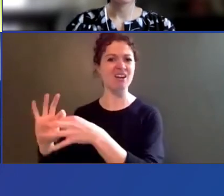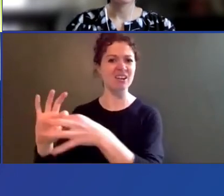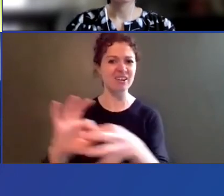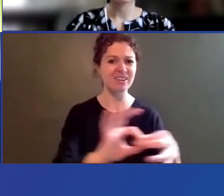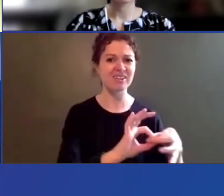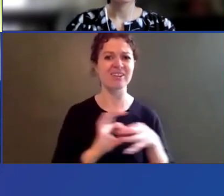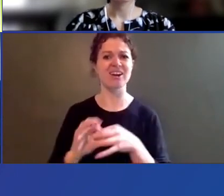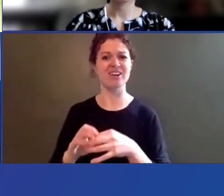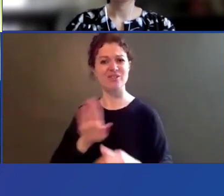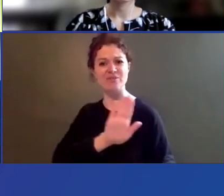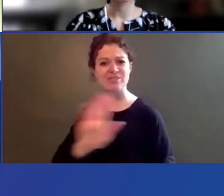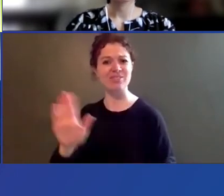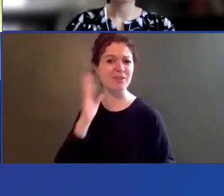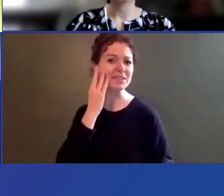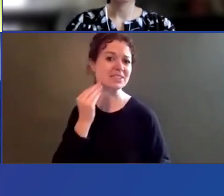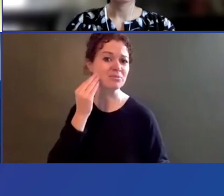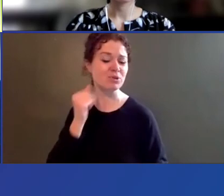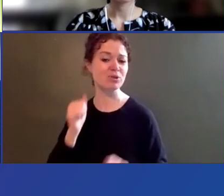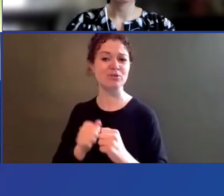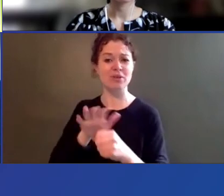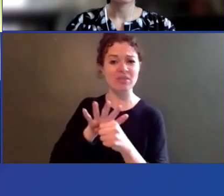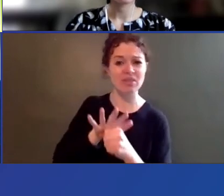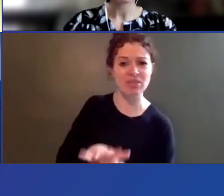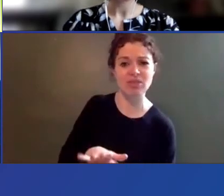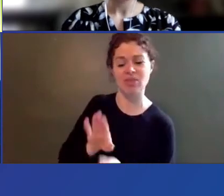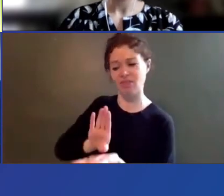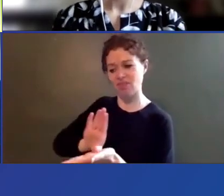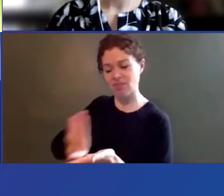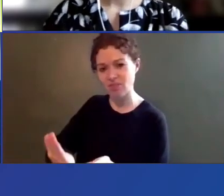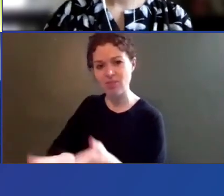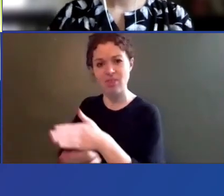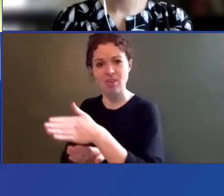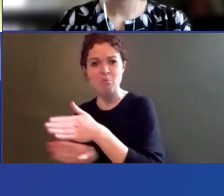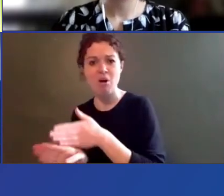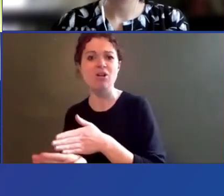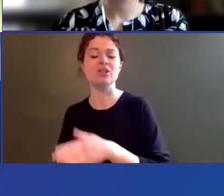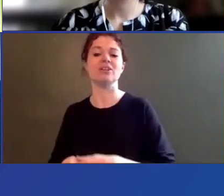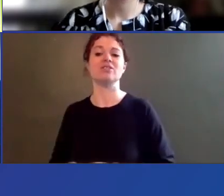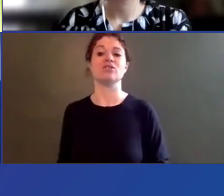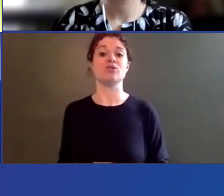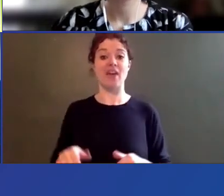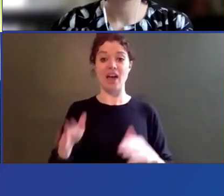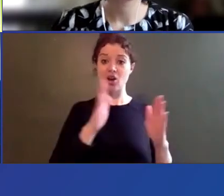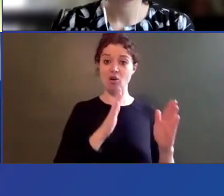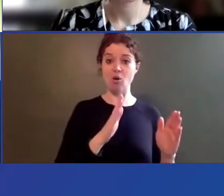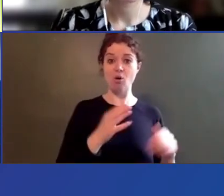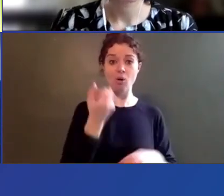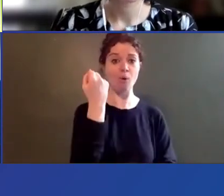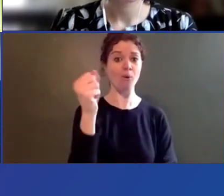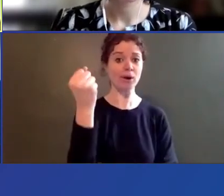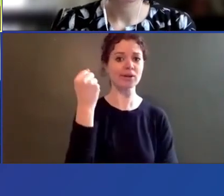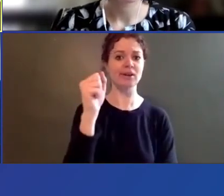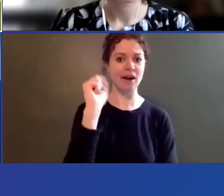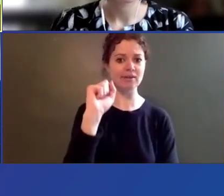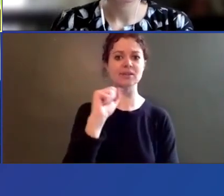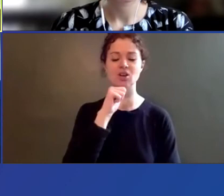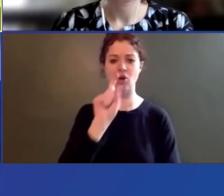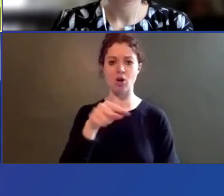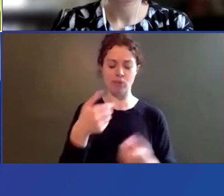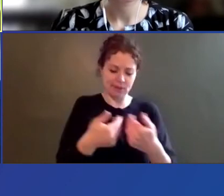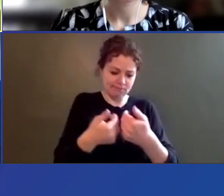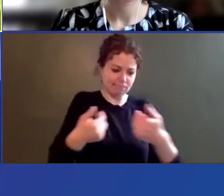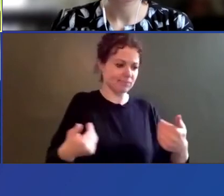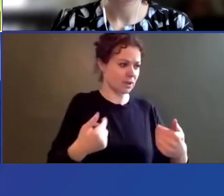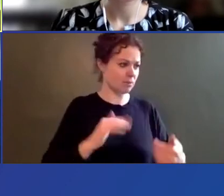before we actually start acting. And that organizing requires that it's not just, at least for us, an Asian problem, but understanding that there are so many